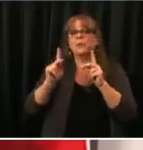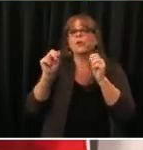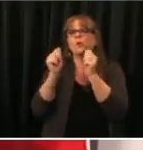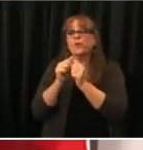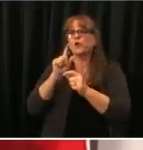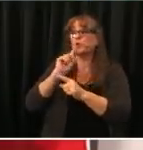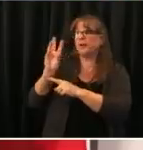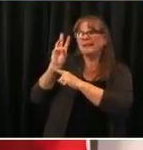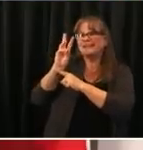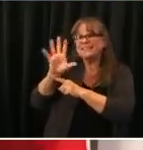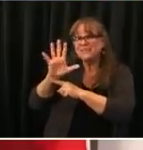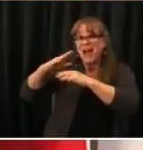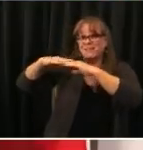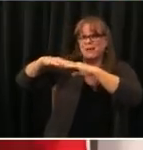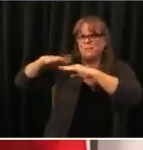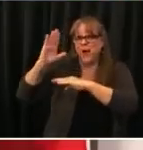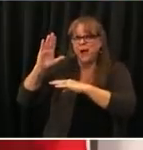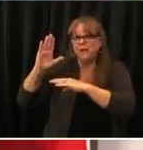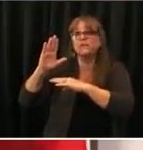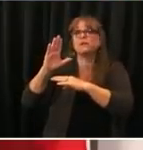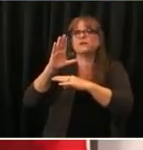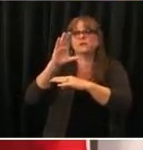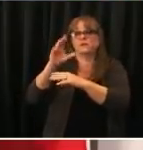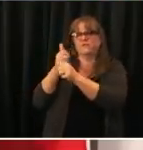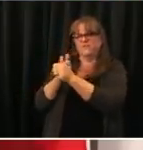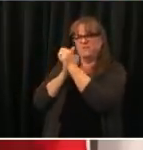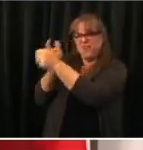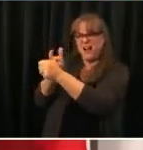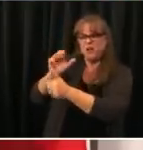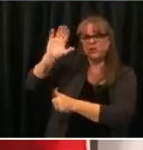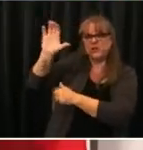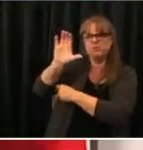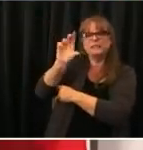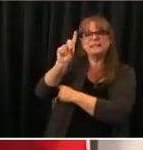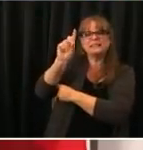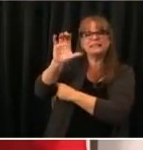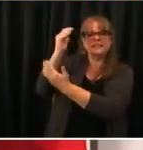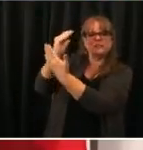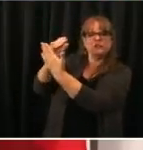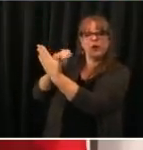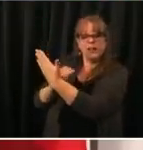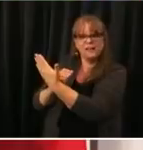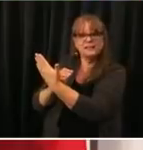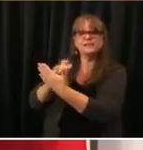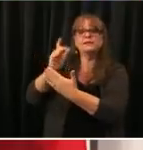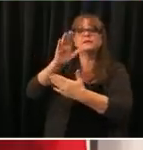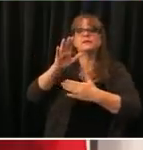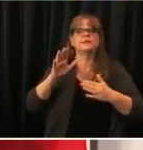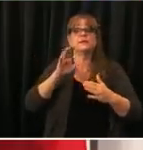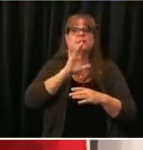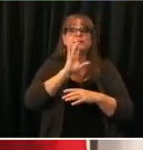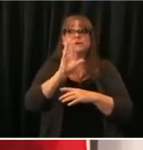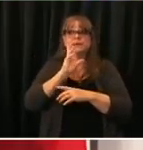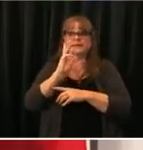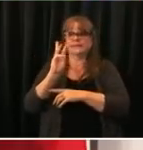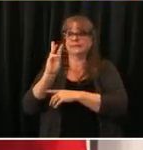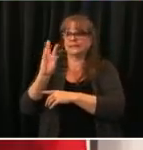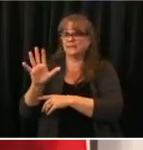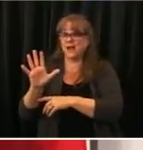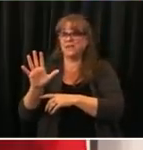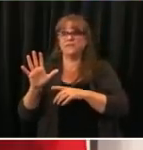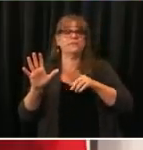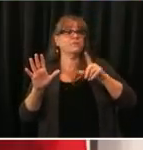with CDC guidance. While a 66-year-old does not have nearly the risk of an 82-year-old or a 90-year-old, they still have a higher risk